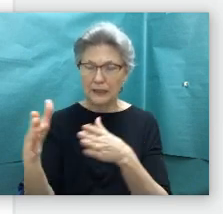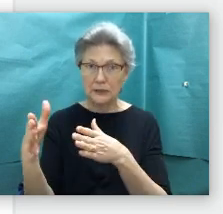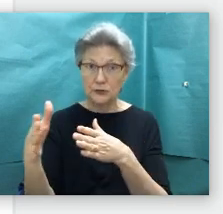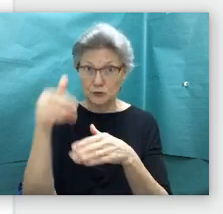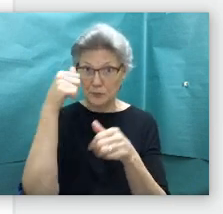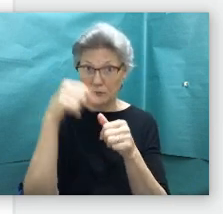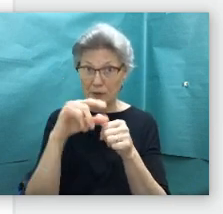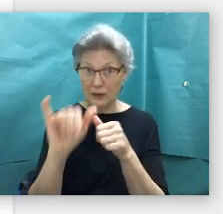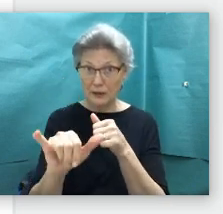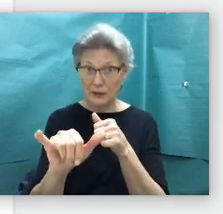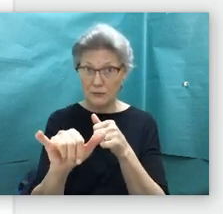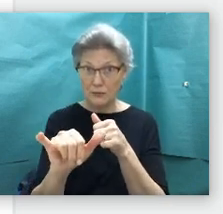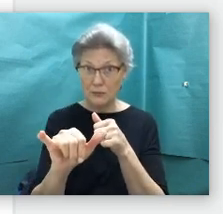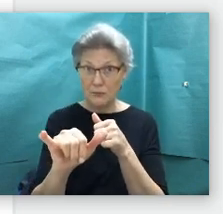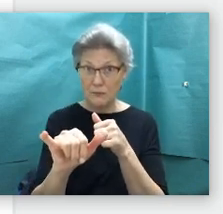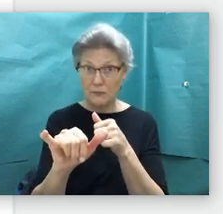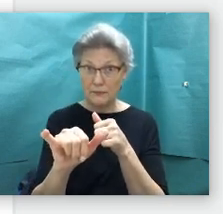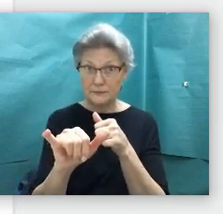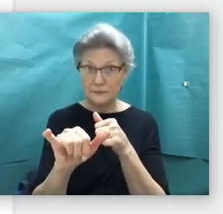remember what that was?